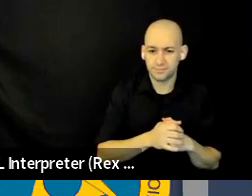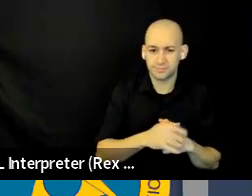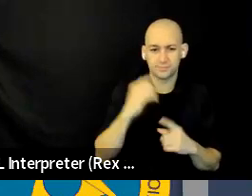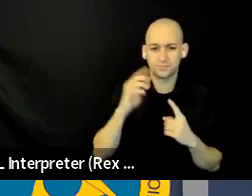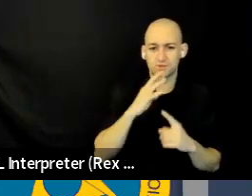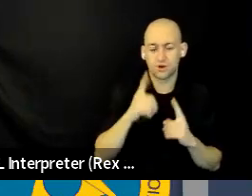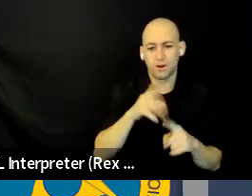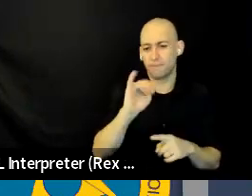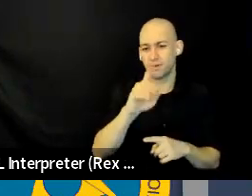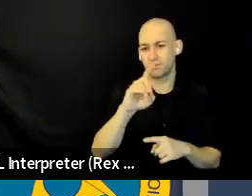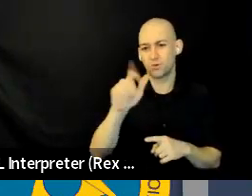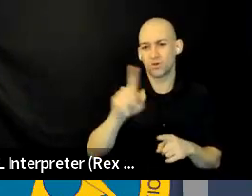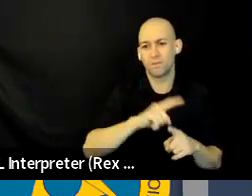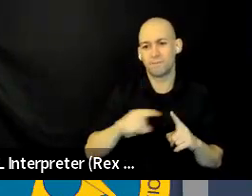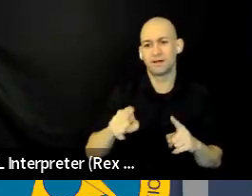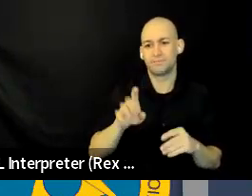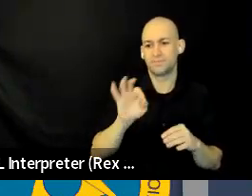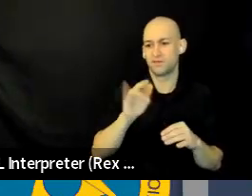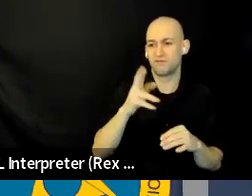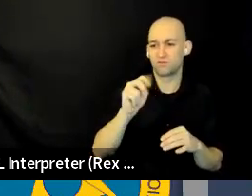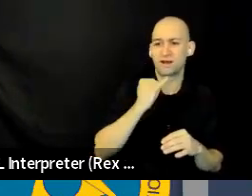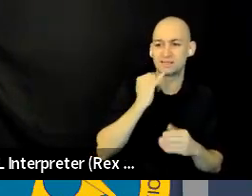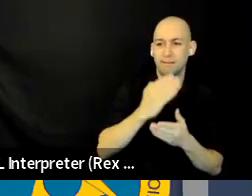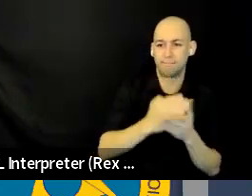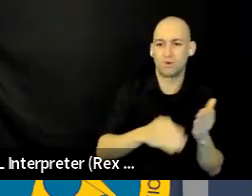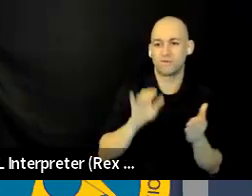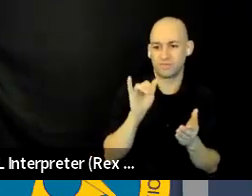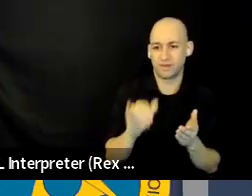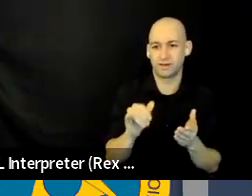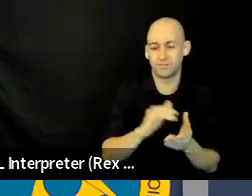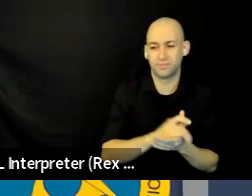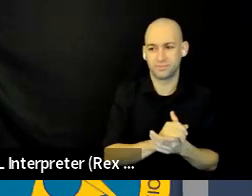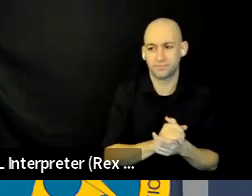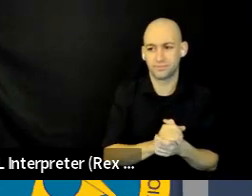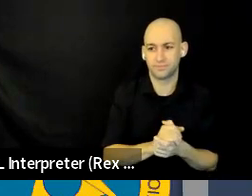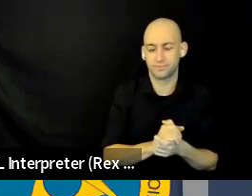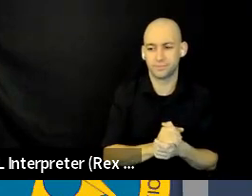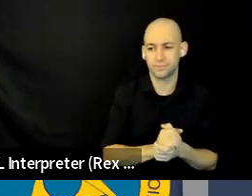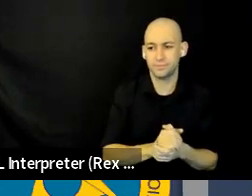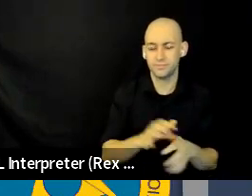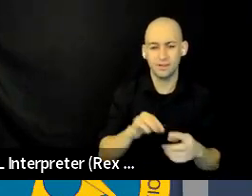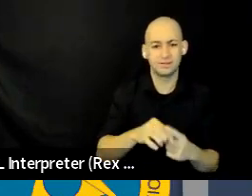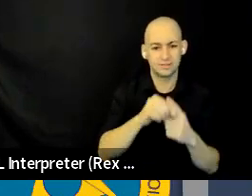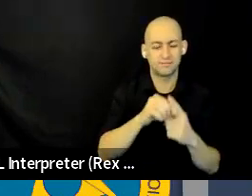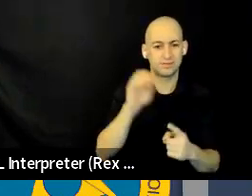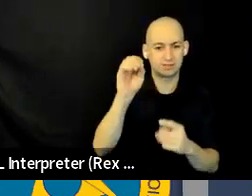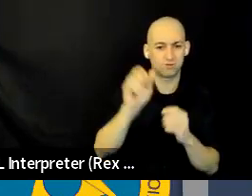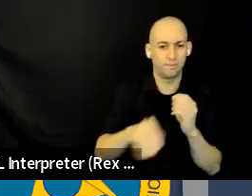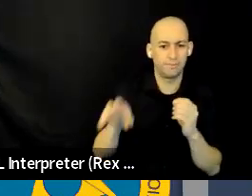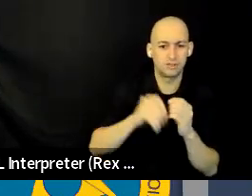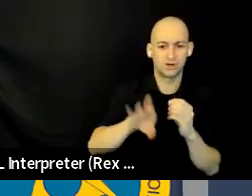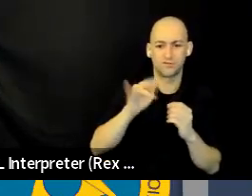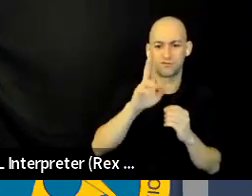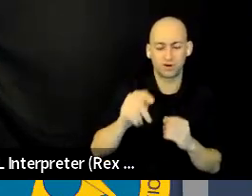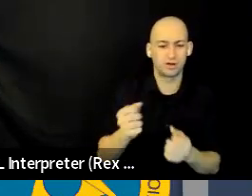freight being part of that multimodal system. And except for zero-emission freight, which we